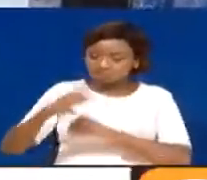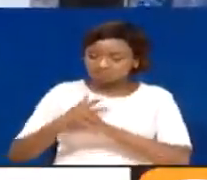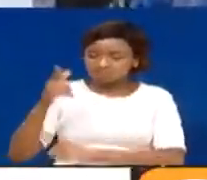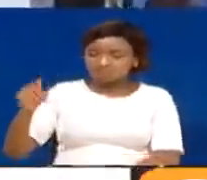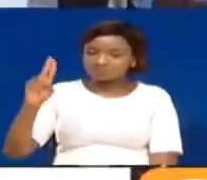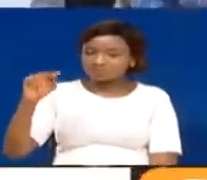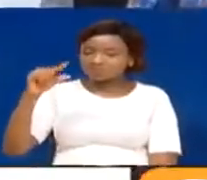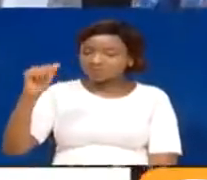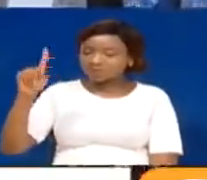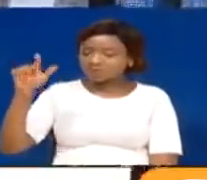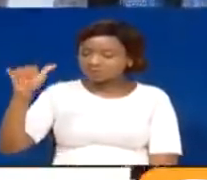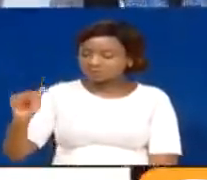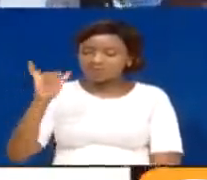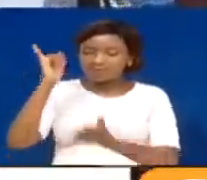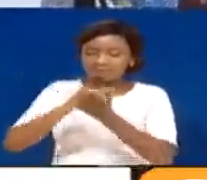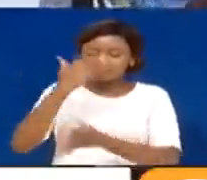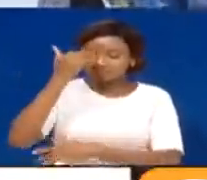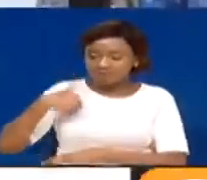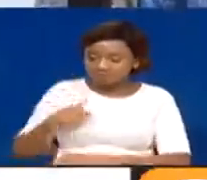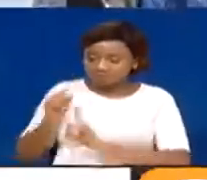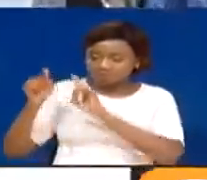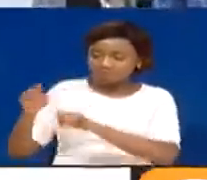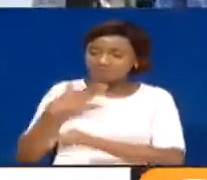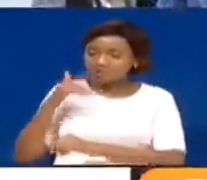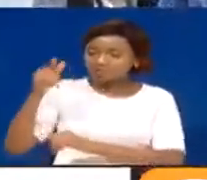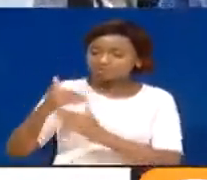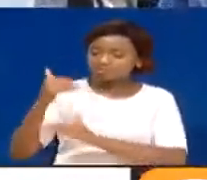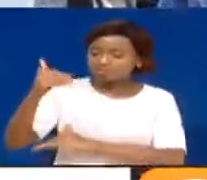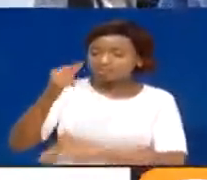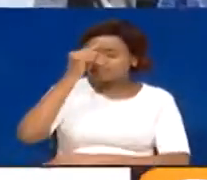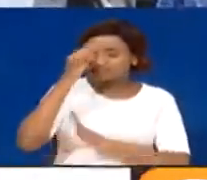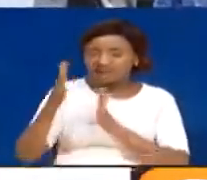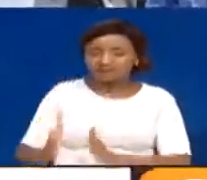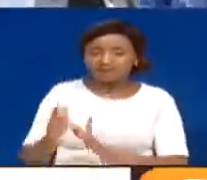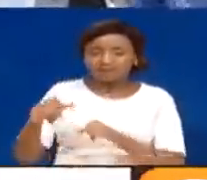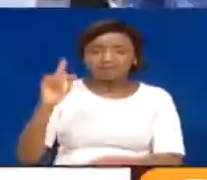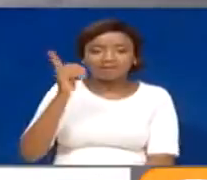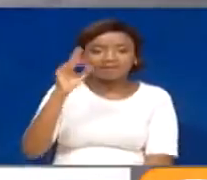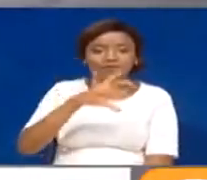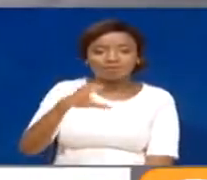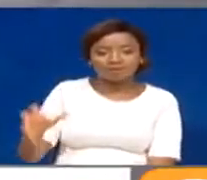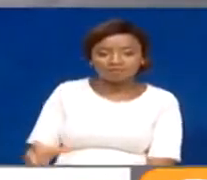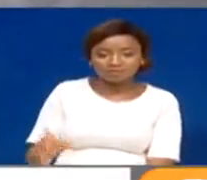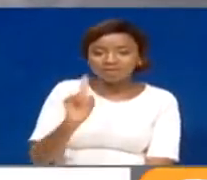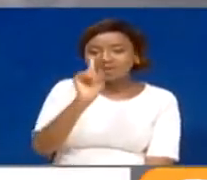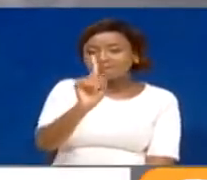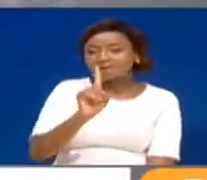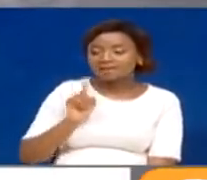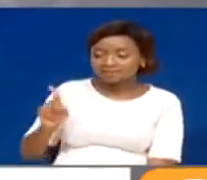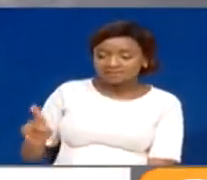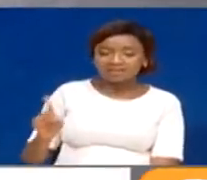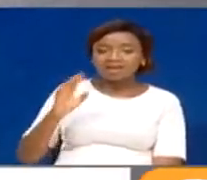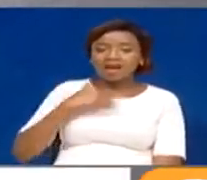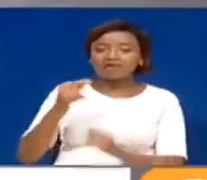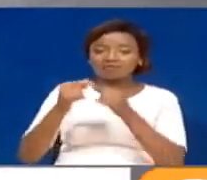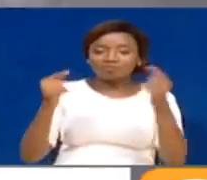hapa. Tusimame na wewe ili uwe the next incoming governor Nairobi County. But the businessman will have to square